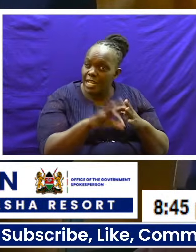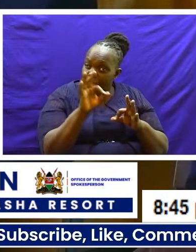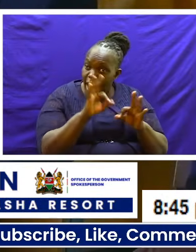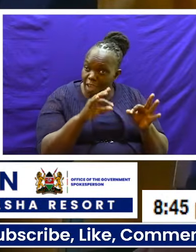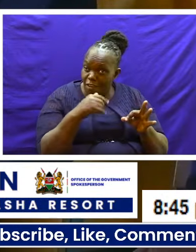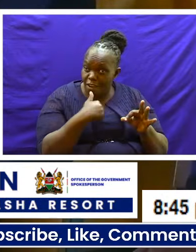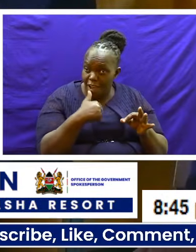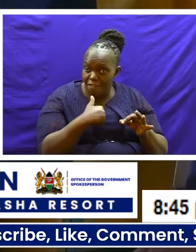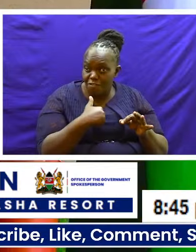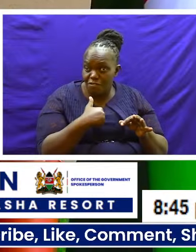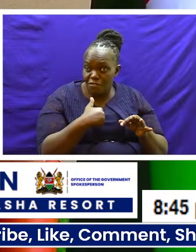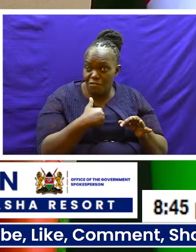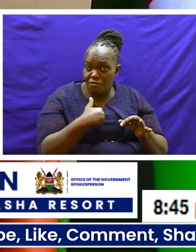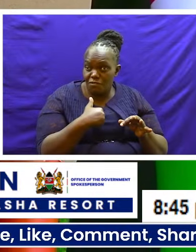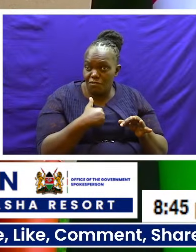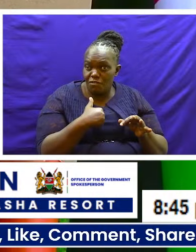have